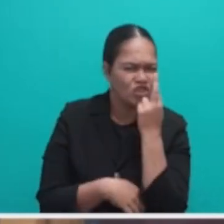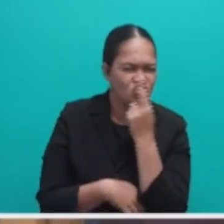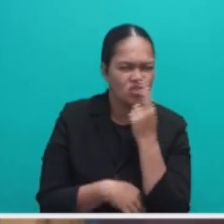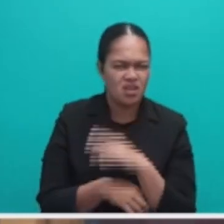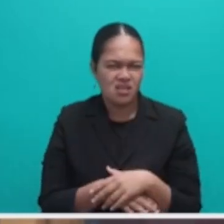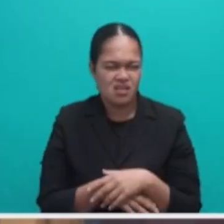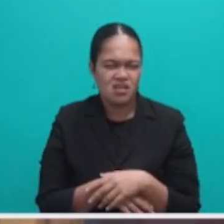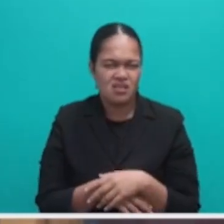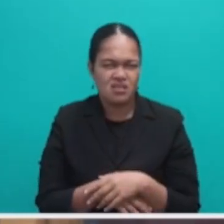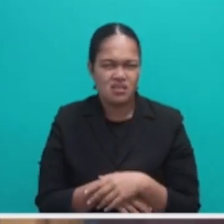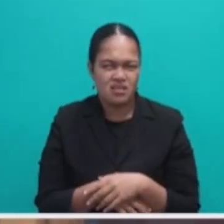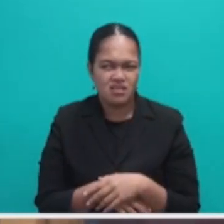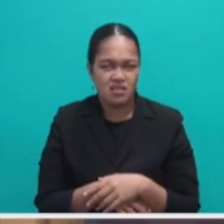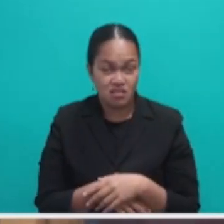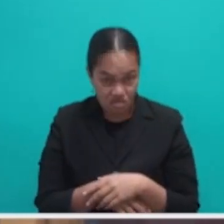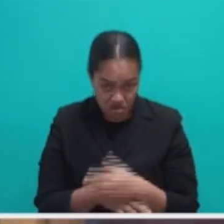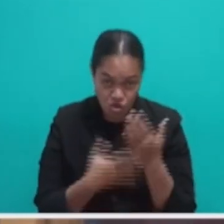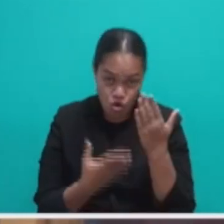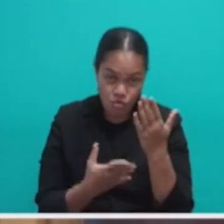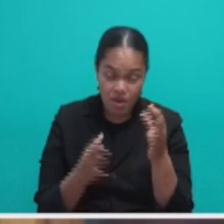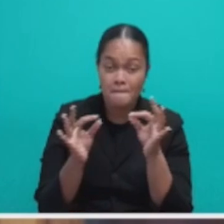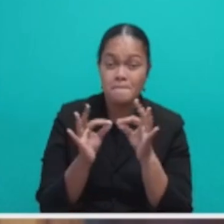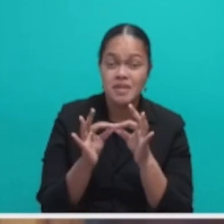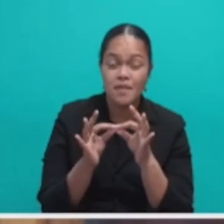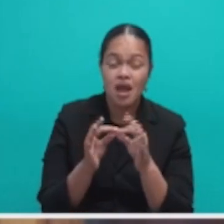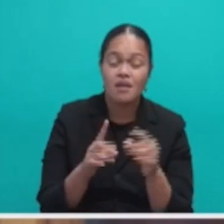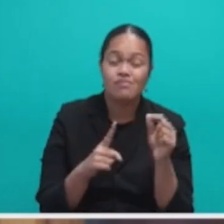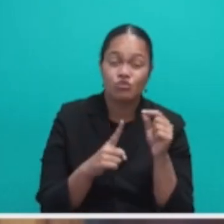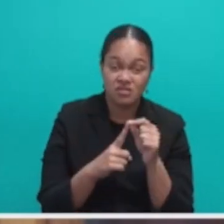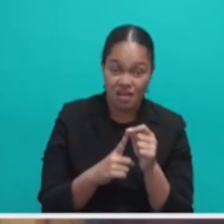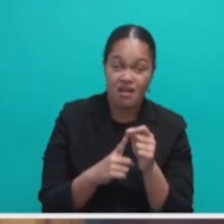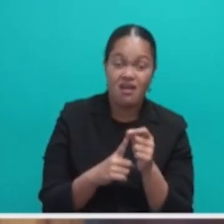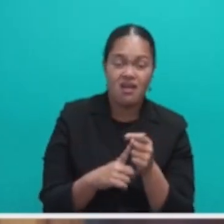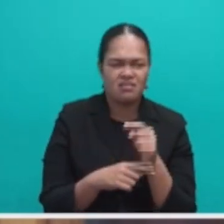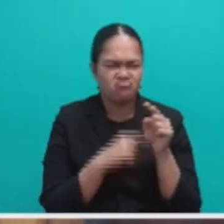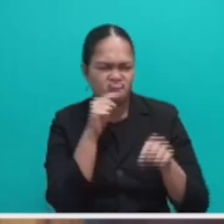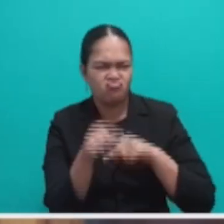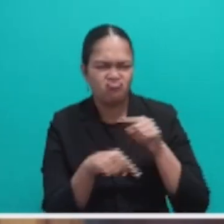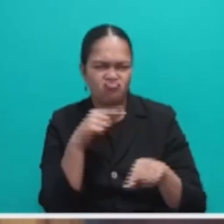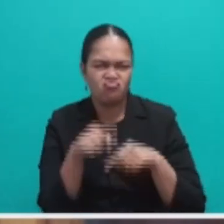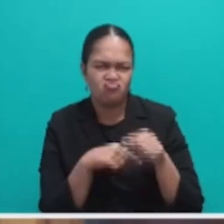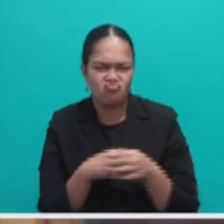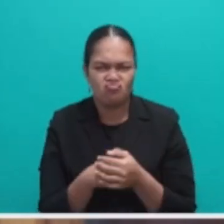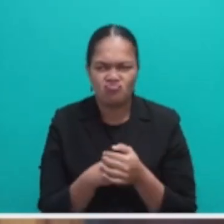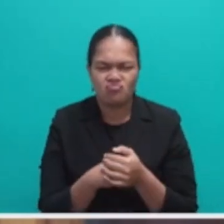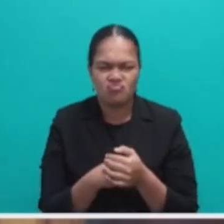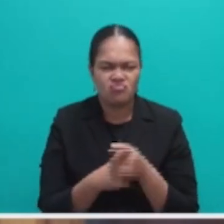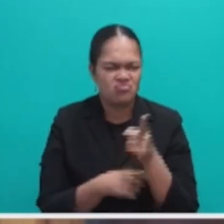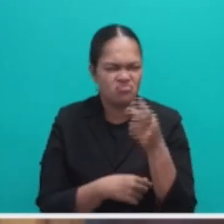ugly head again. Honorable Biman Prasad accused him of inciting racial